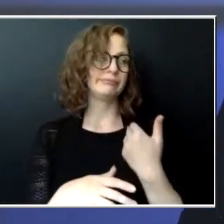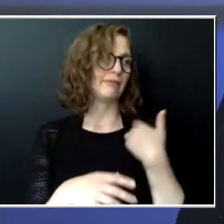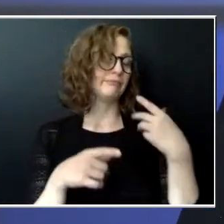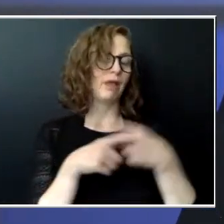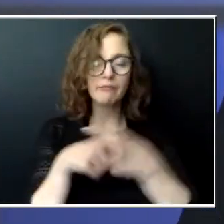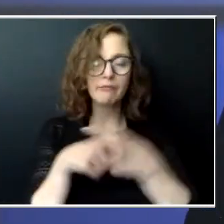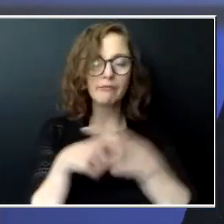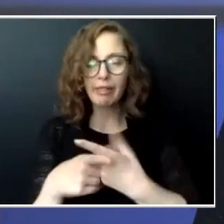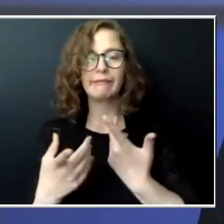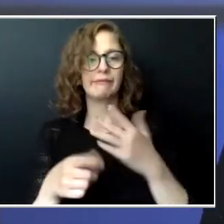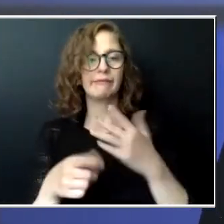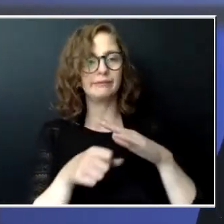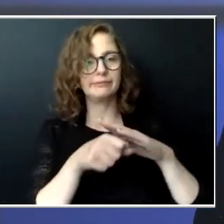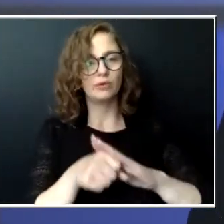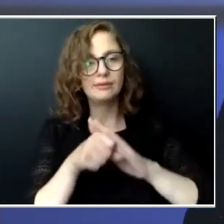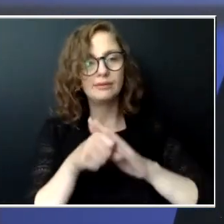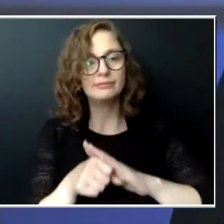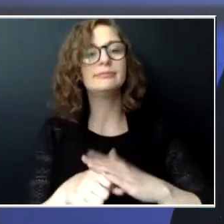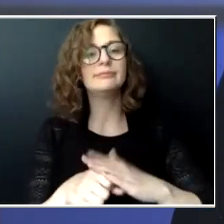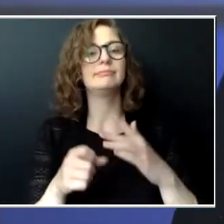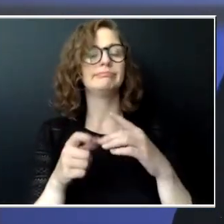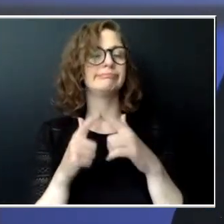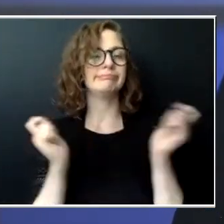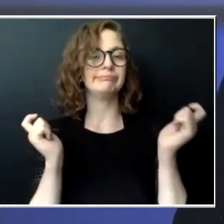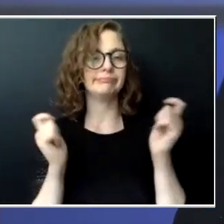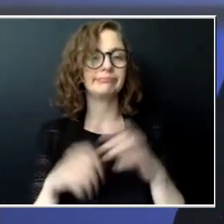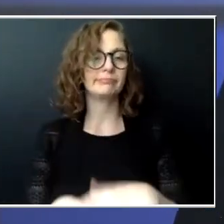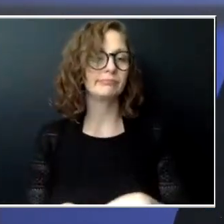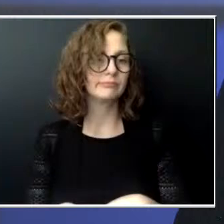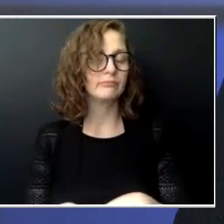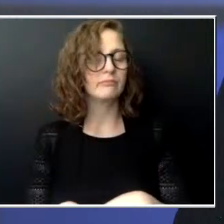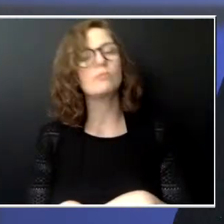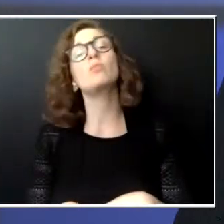these kinds of things. However,